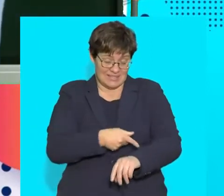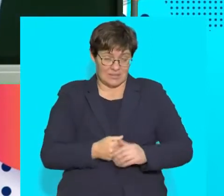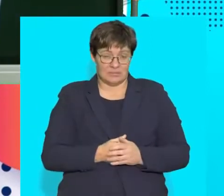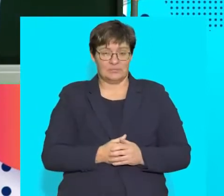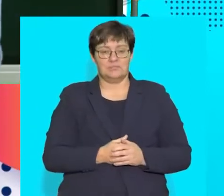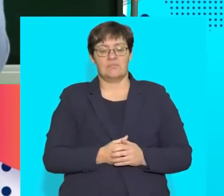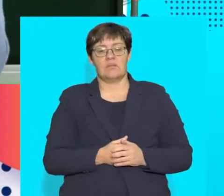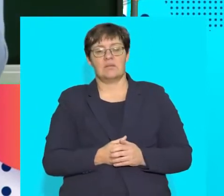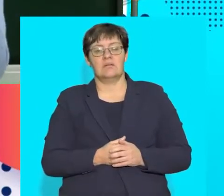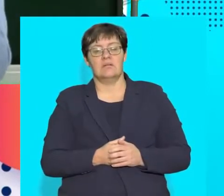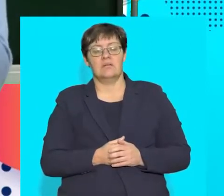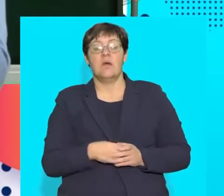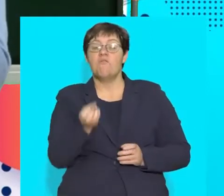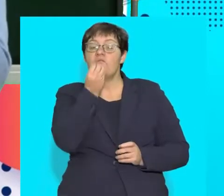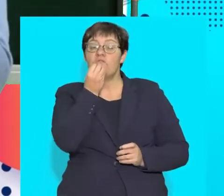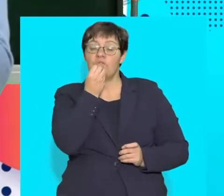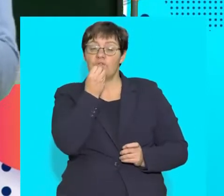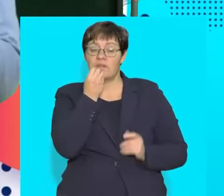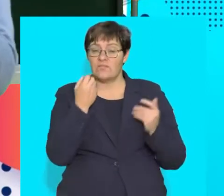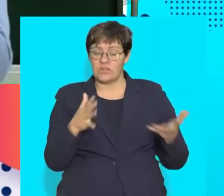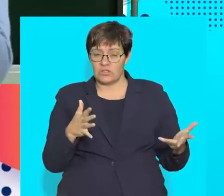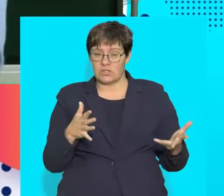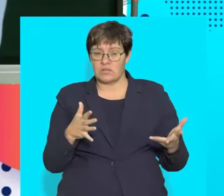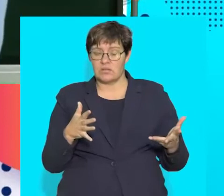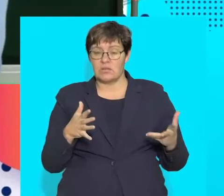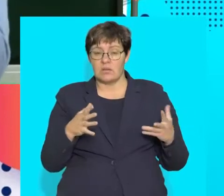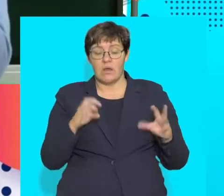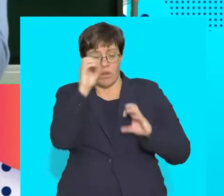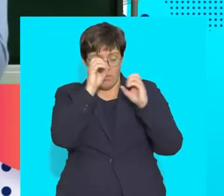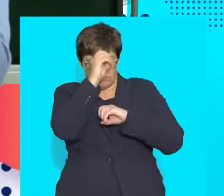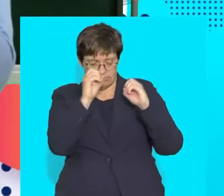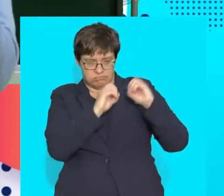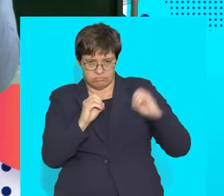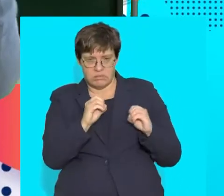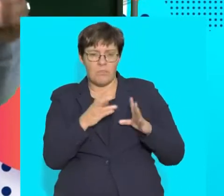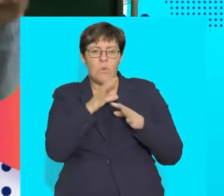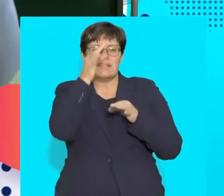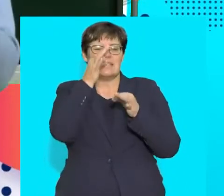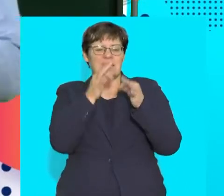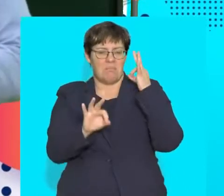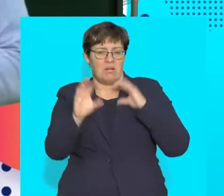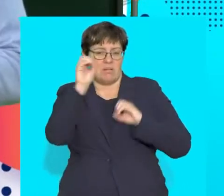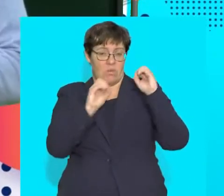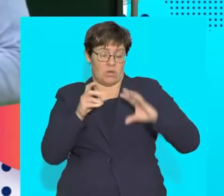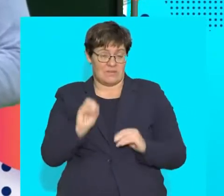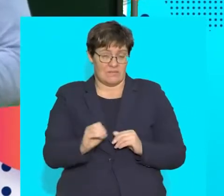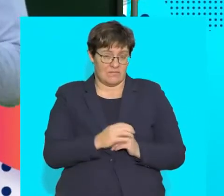that ultimately, after a meal, your complex molecules are broken down into their simplest